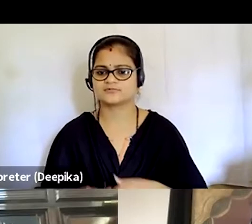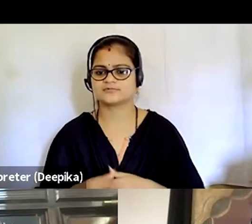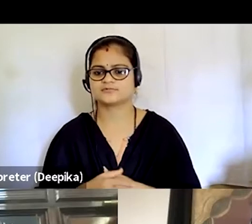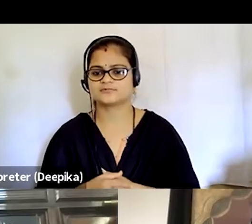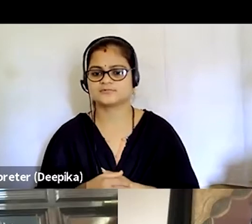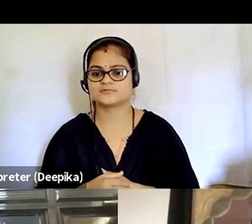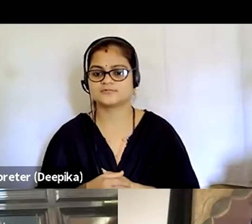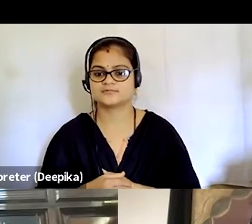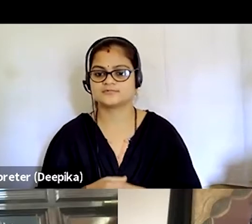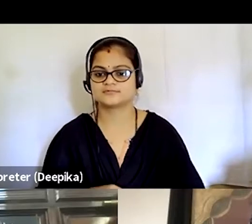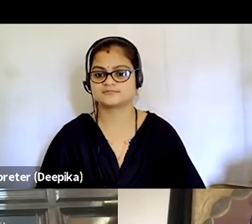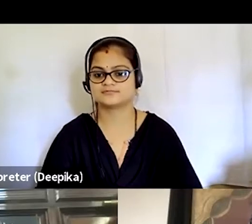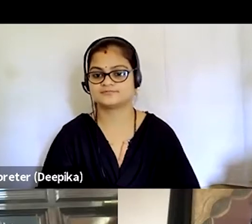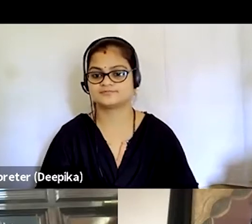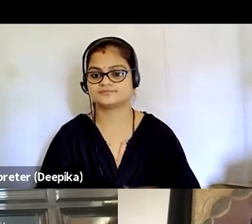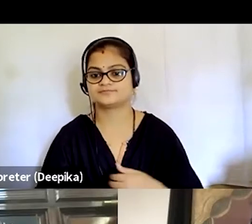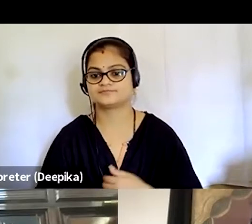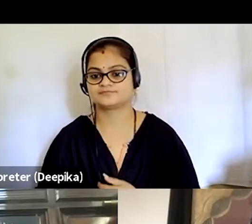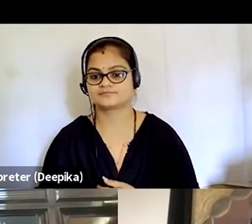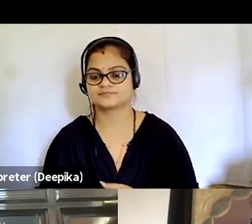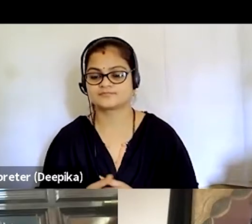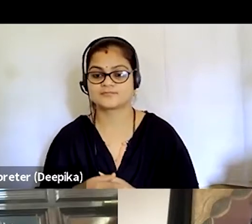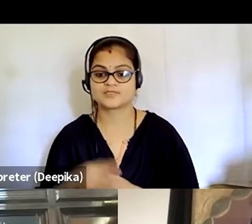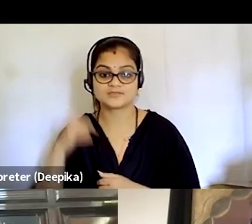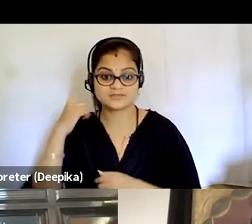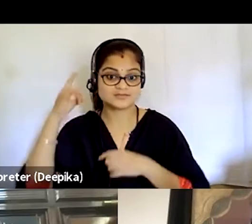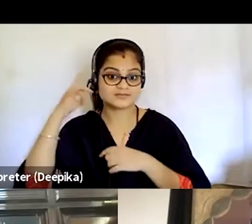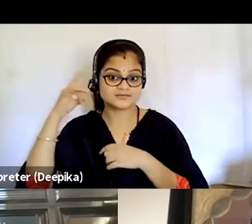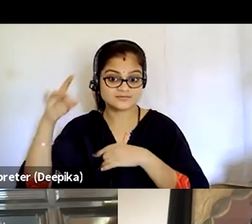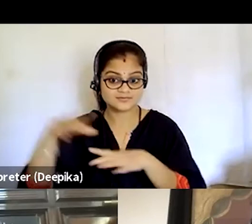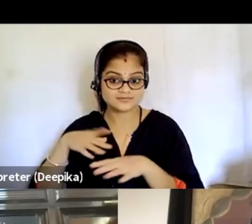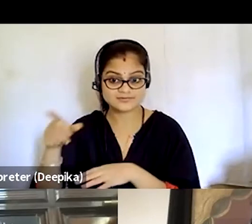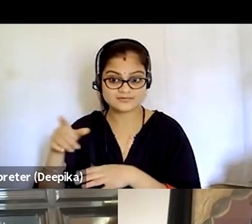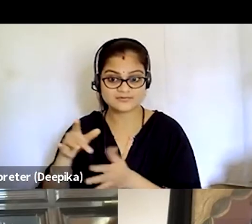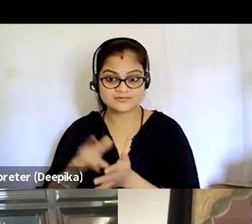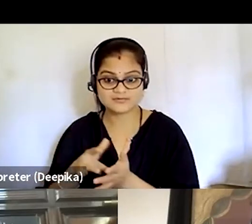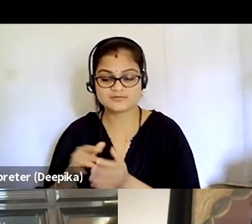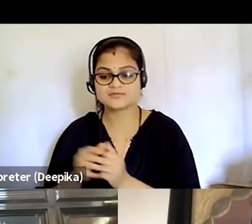a very respected sound vendor in the city, Acoustic Control, Sanjay